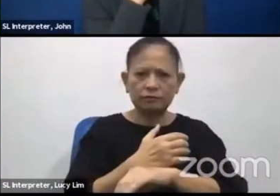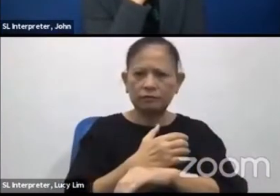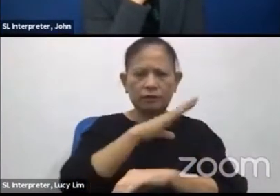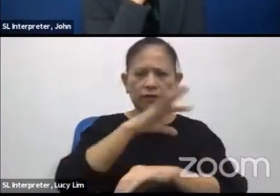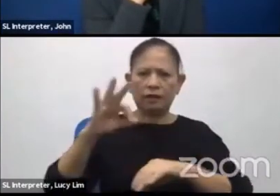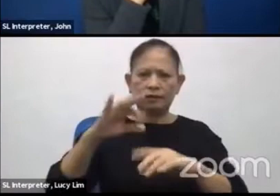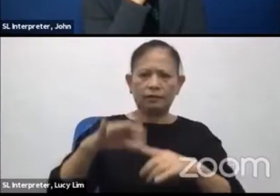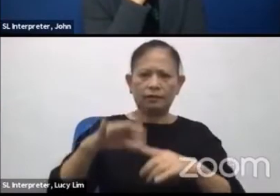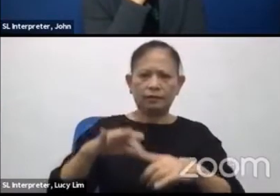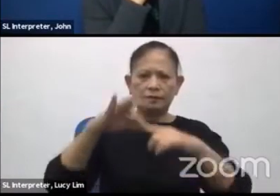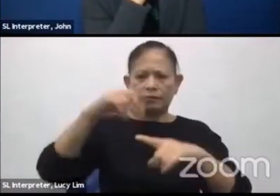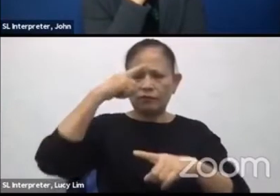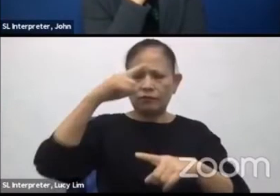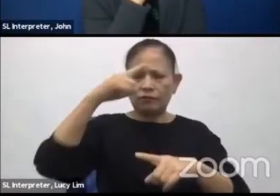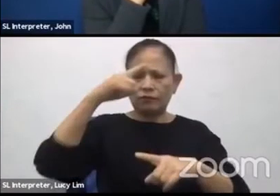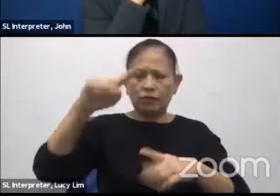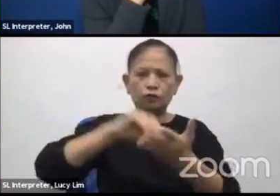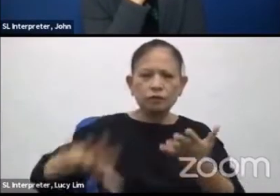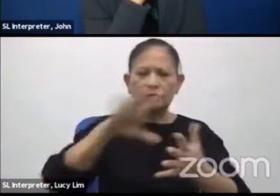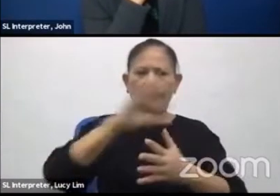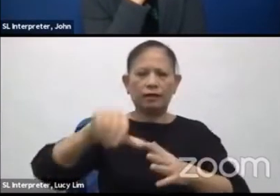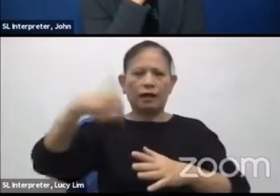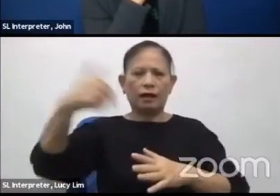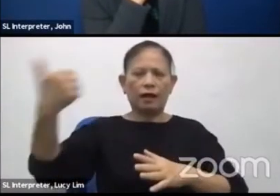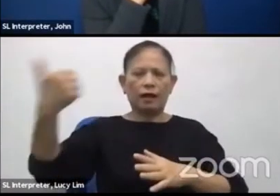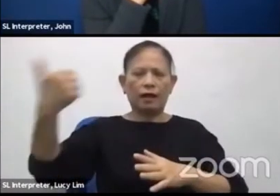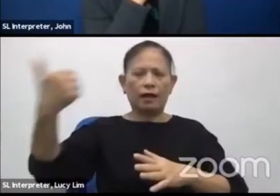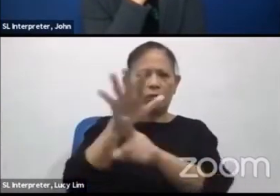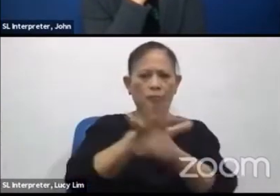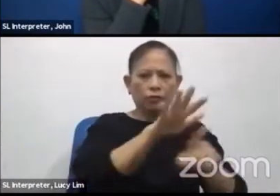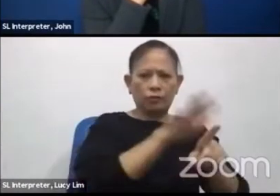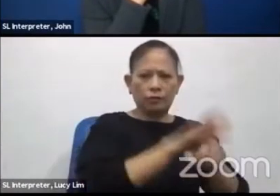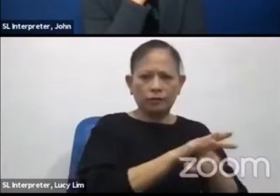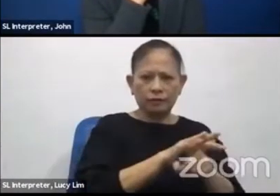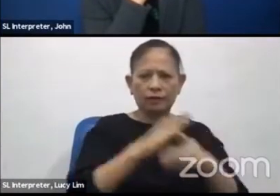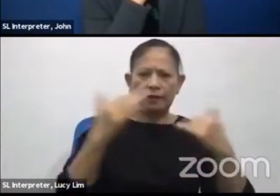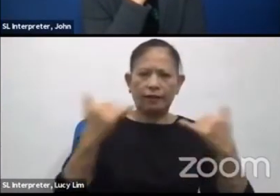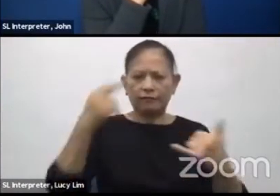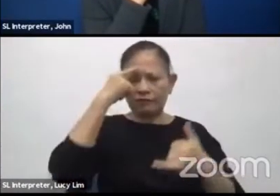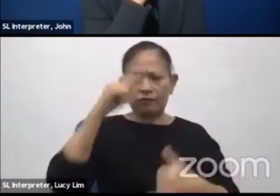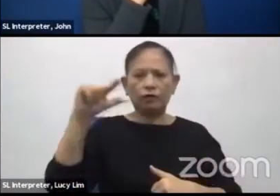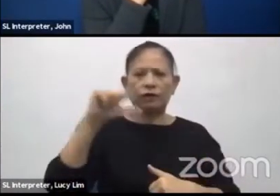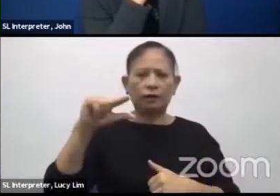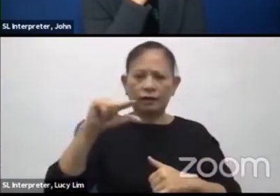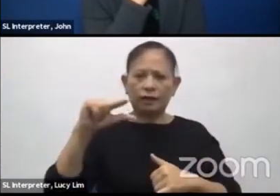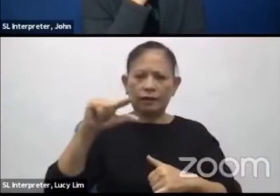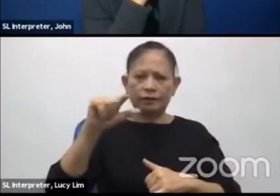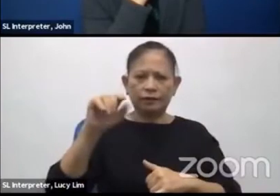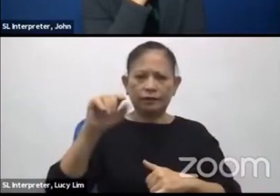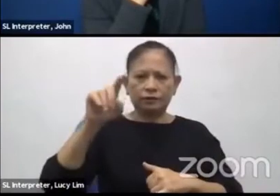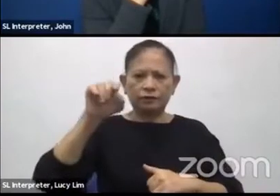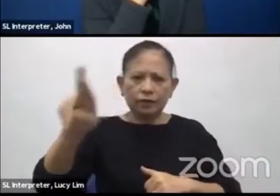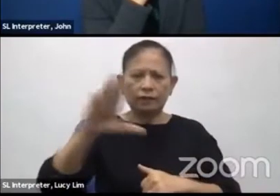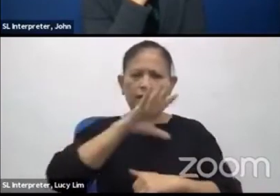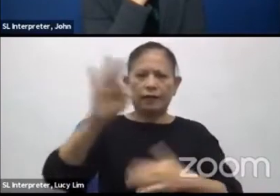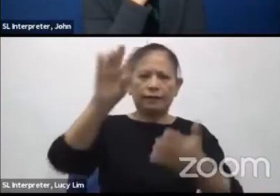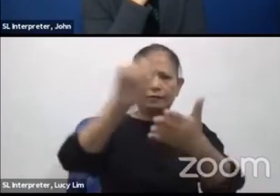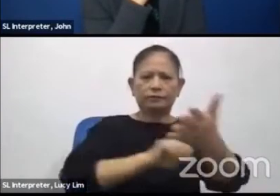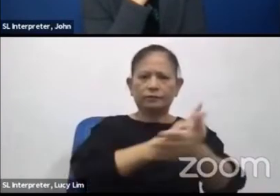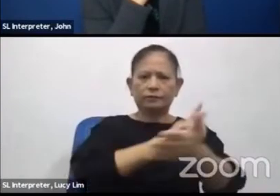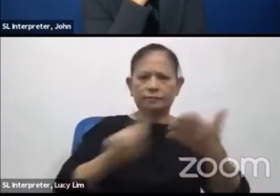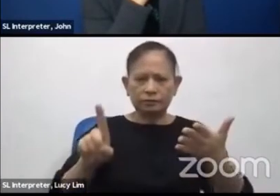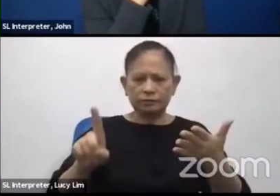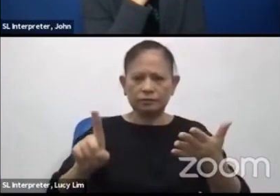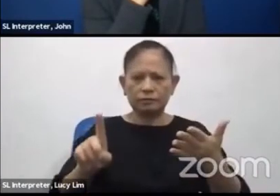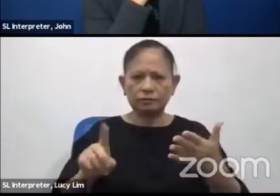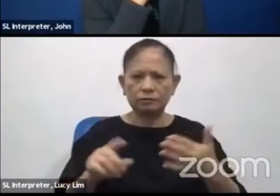and marginalized populations. So we have deep-rooted gender inequality and the discriminatory sociocultural norms and